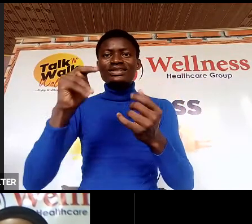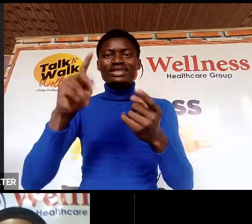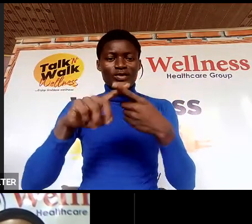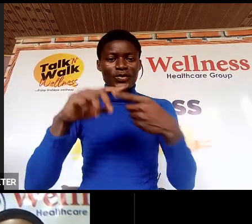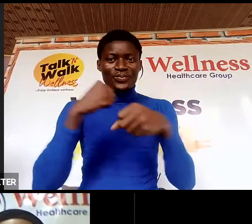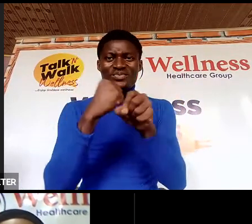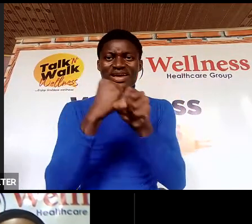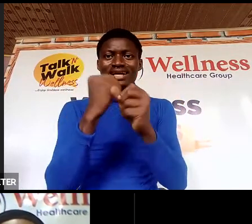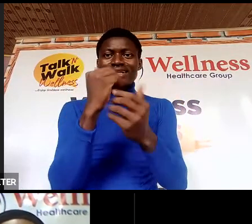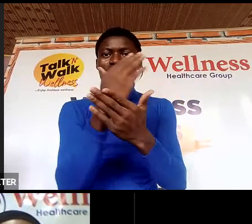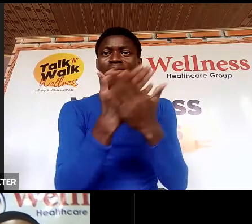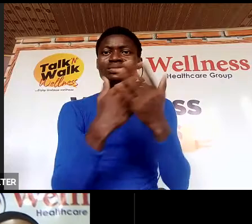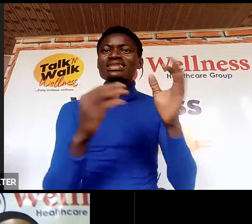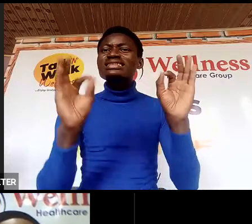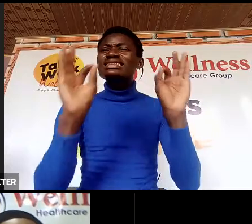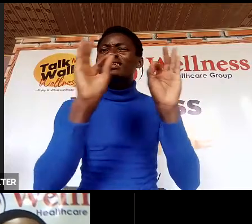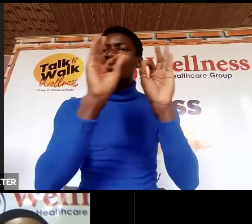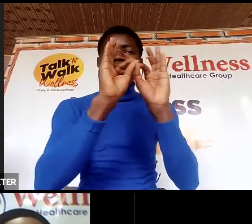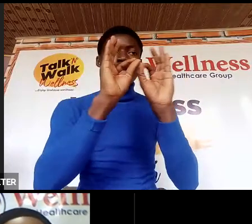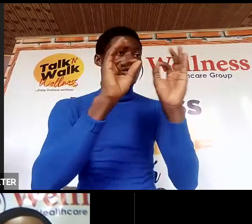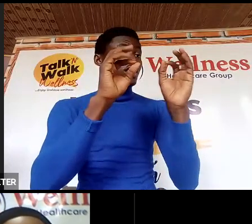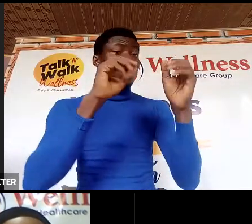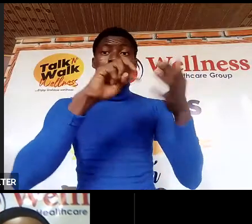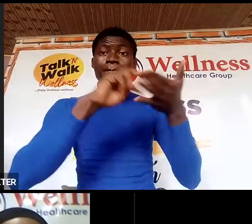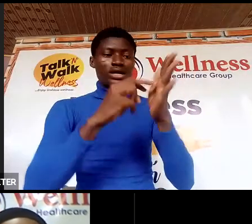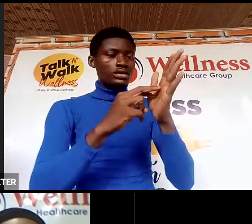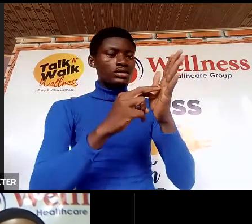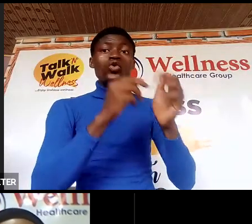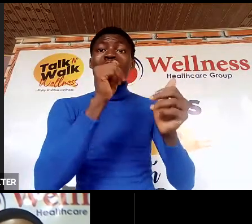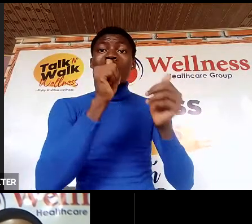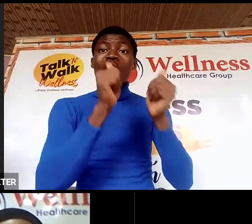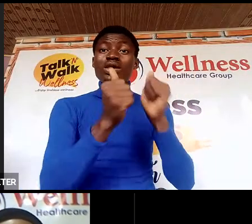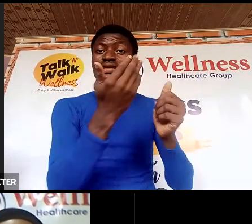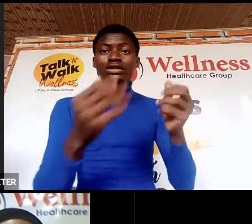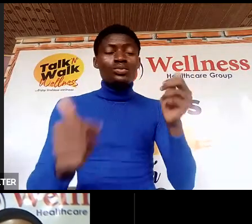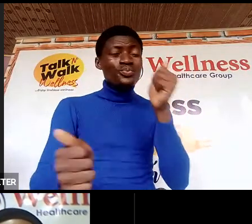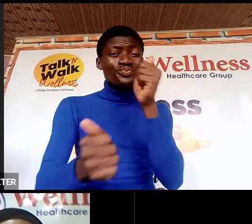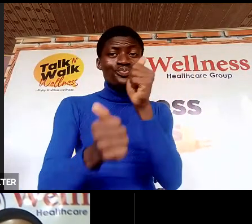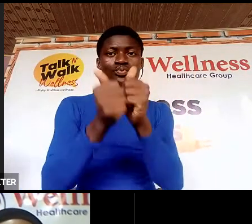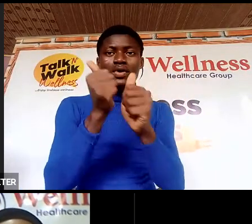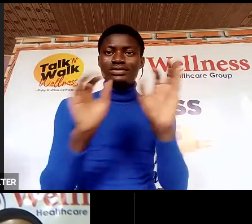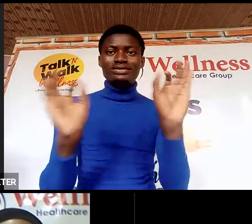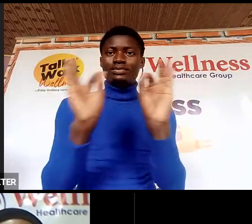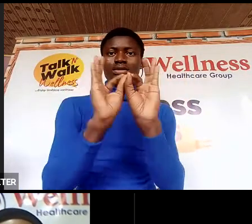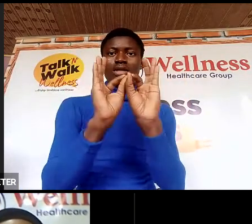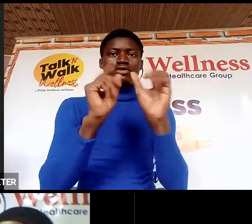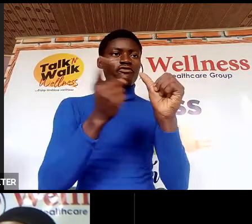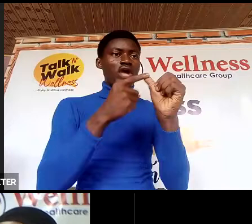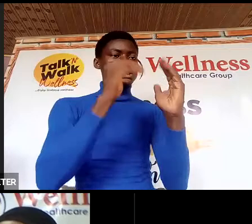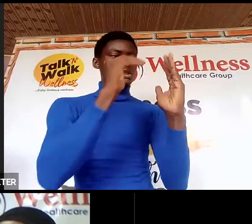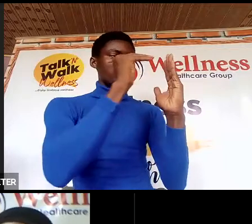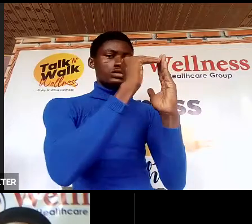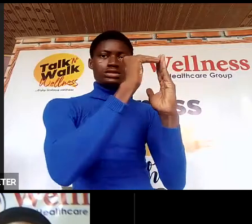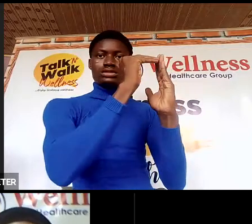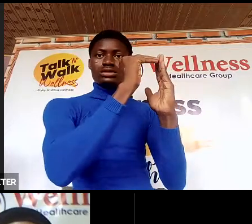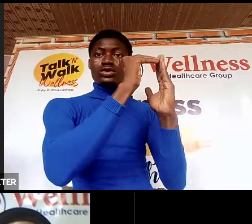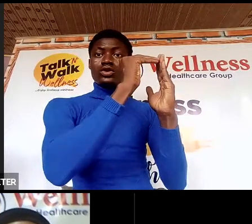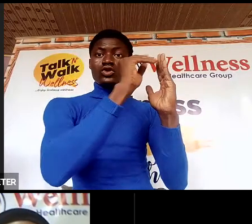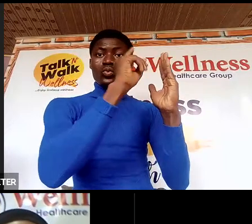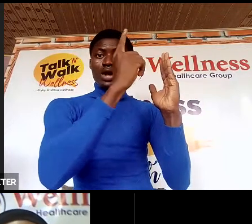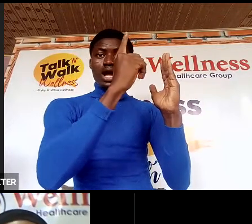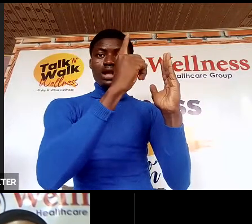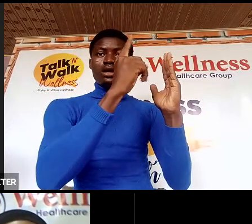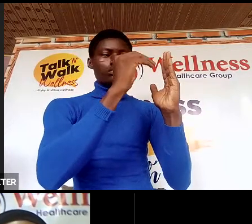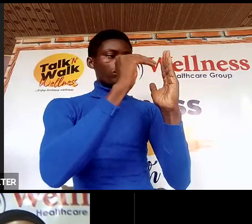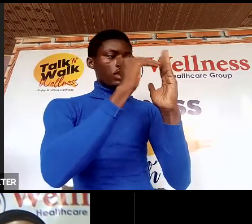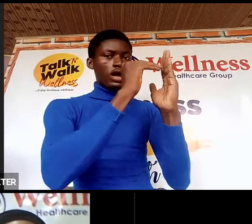do this, I cannot do that. And then you are worrying that I'm blaming everybody else. You are the first step of just being able to get